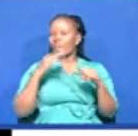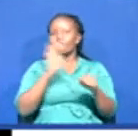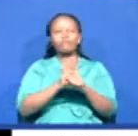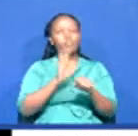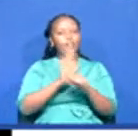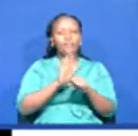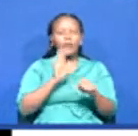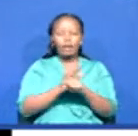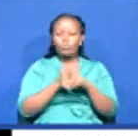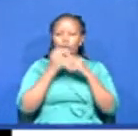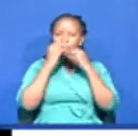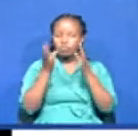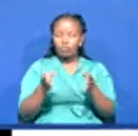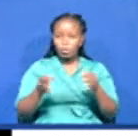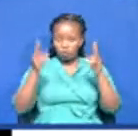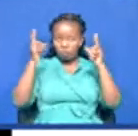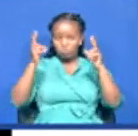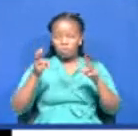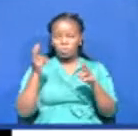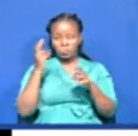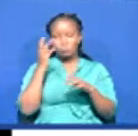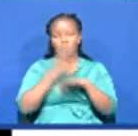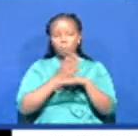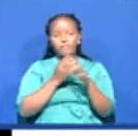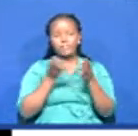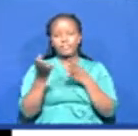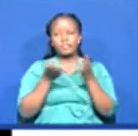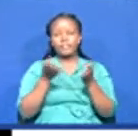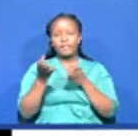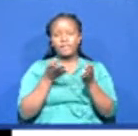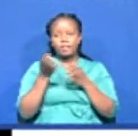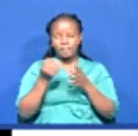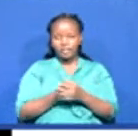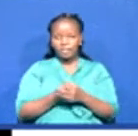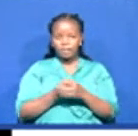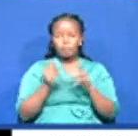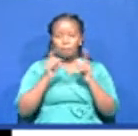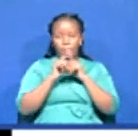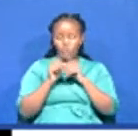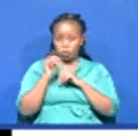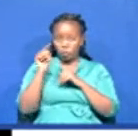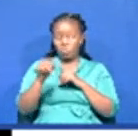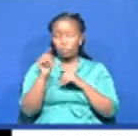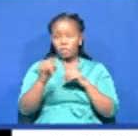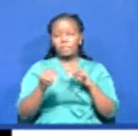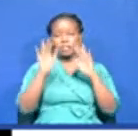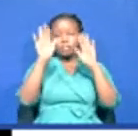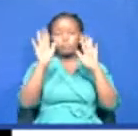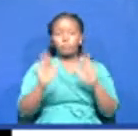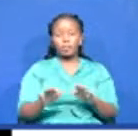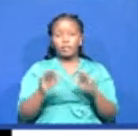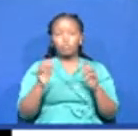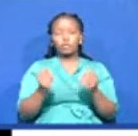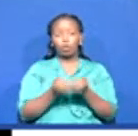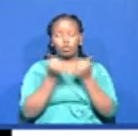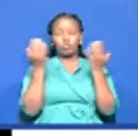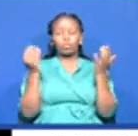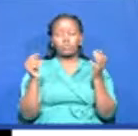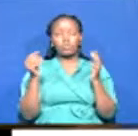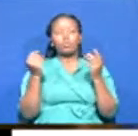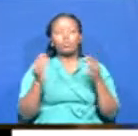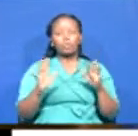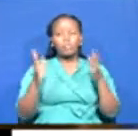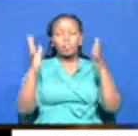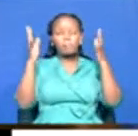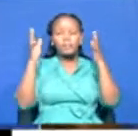issues around illicit trade. On this auspicious occasion, to commemorate the